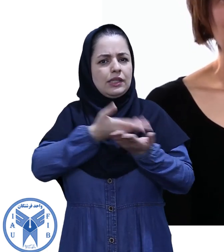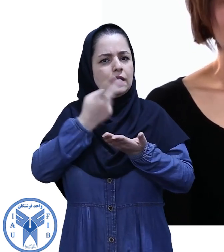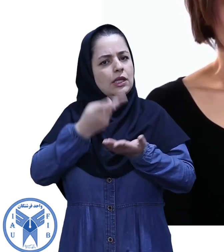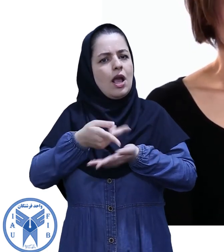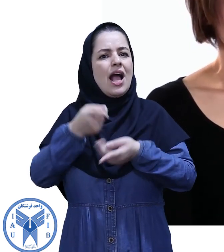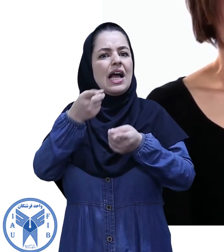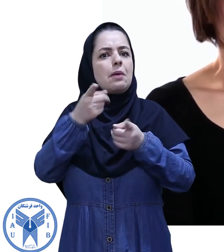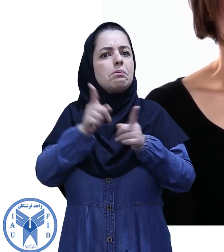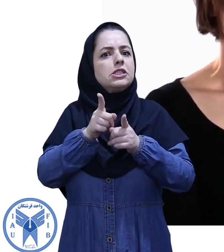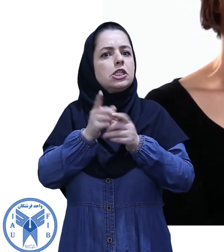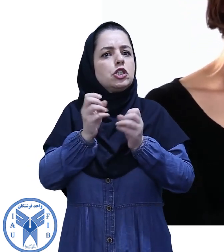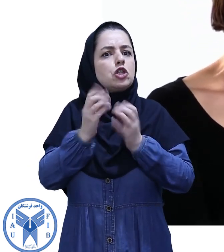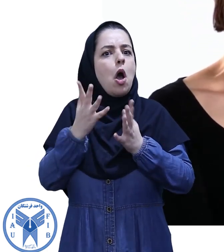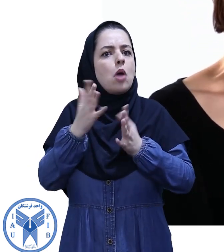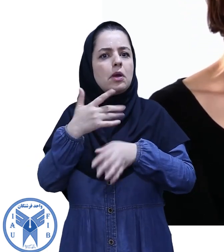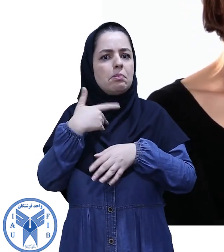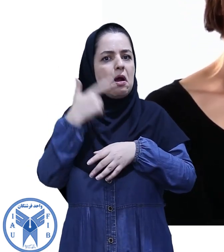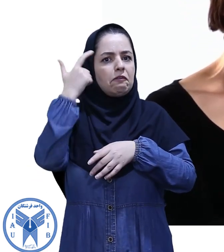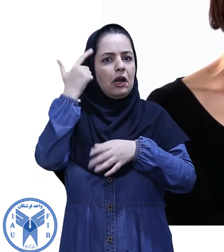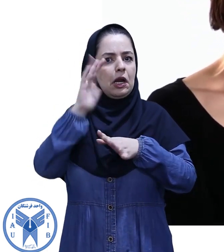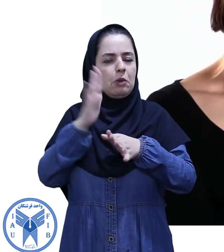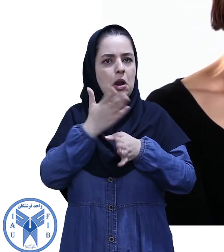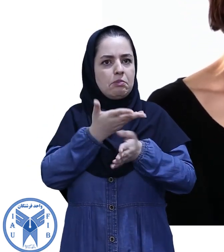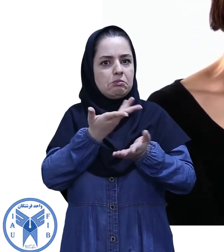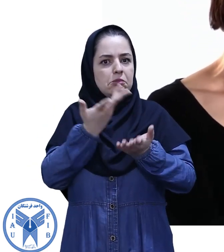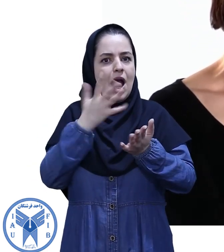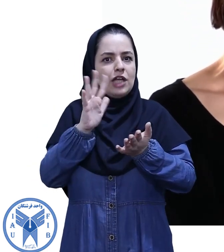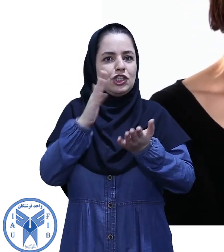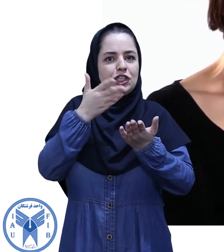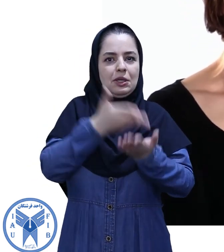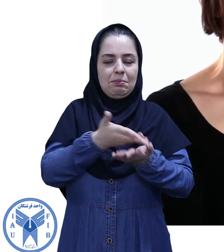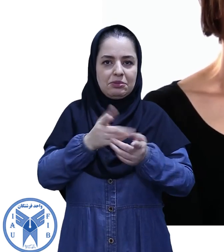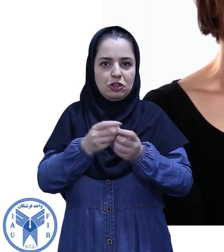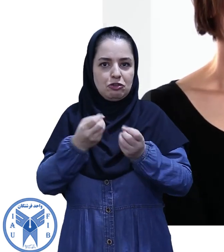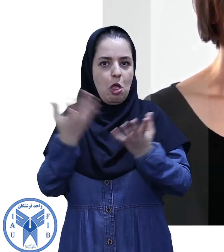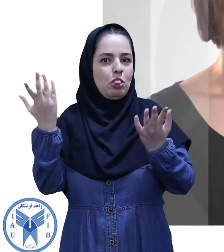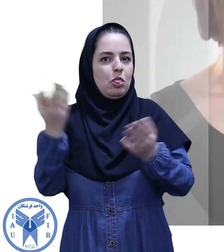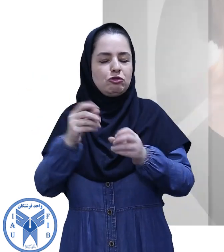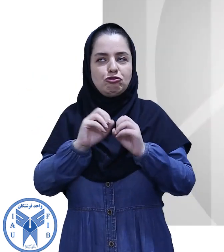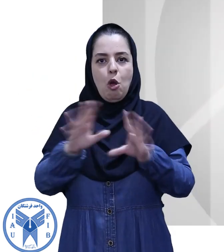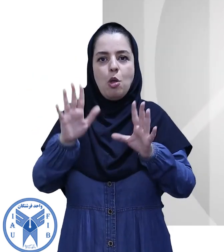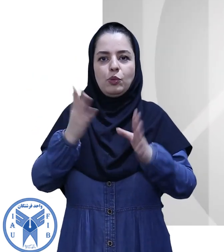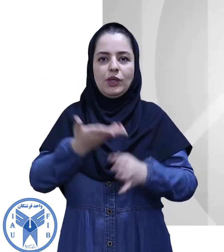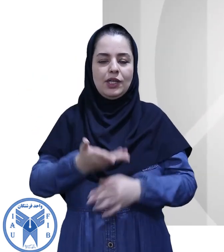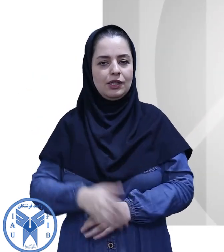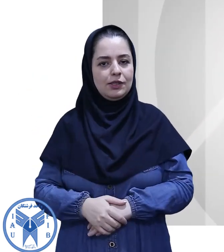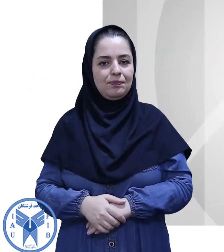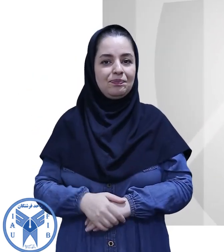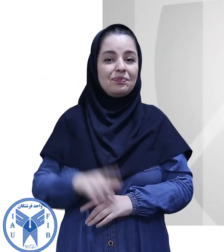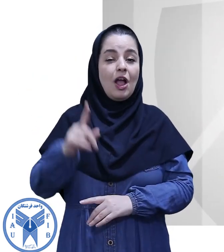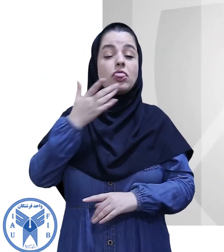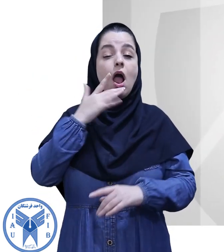we probably don't think about how special and magical that experience was.